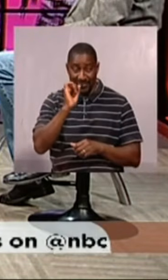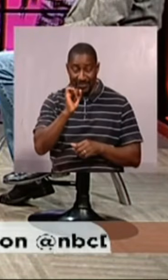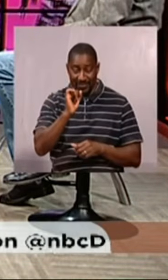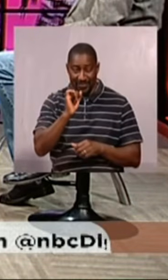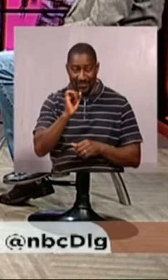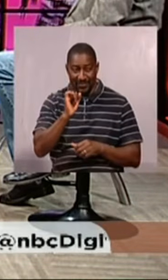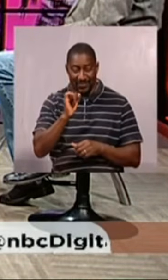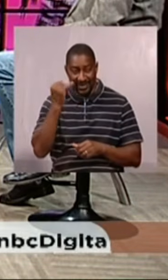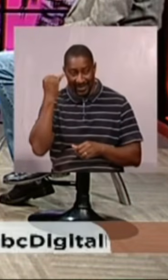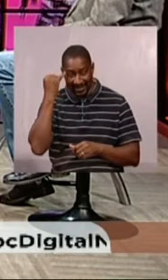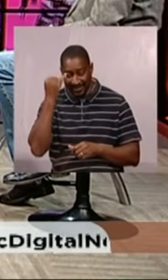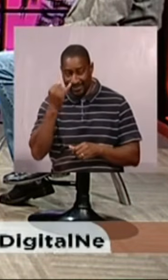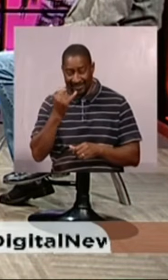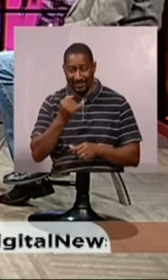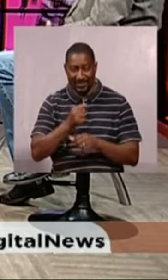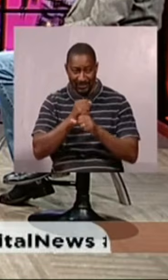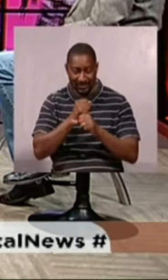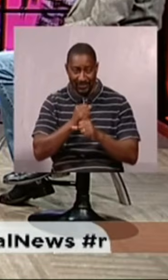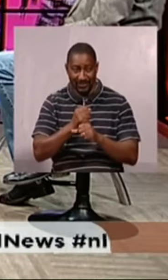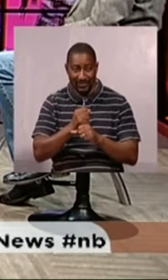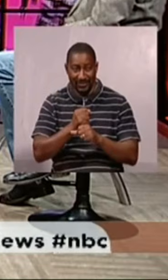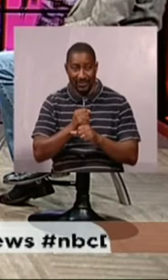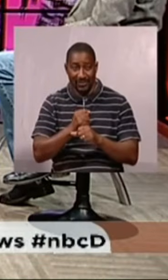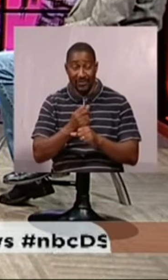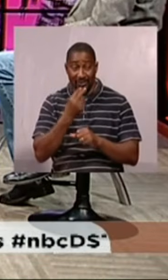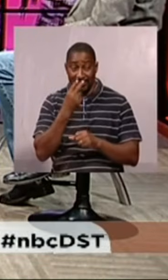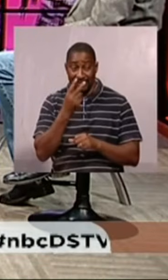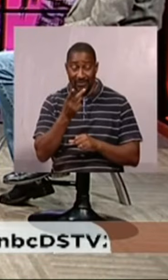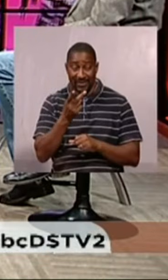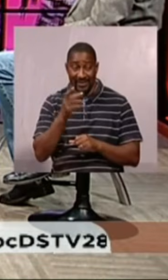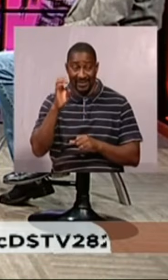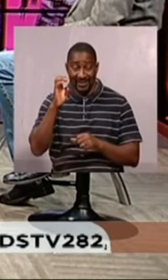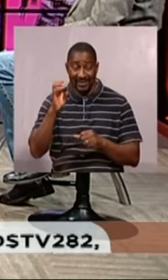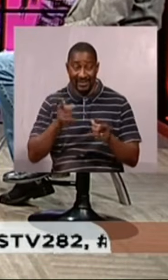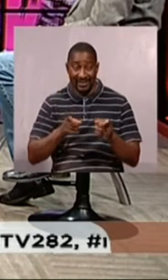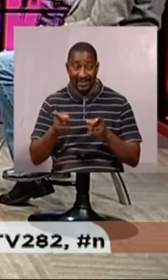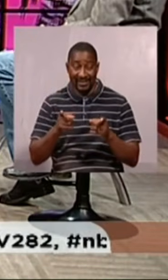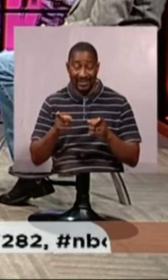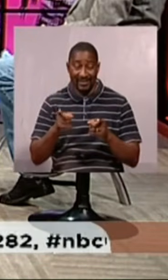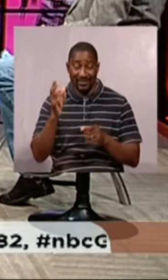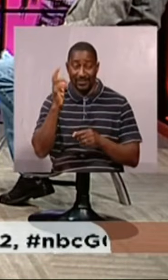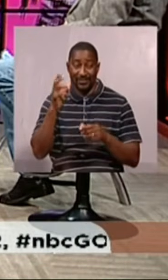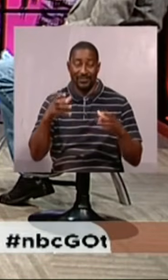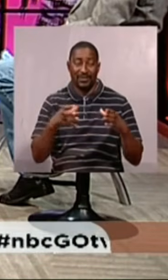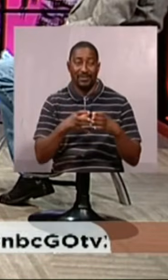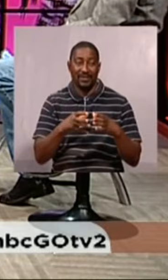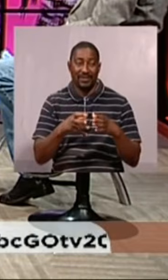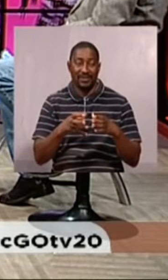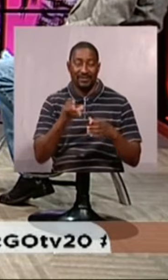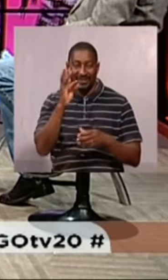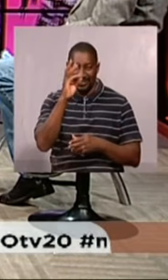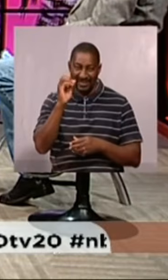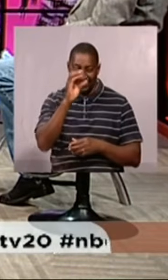strongest as well. When you look at surveys, let's say CEOs of companies, they have over 45% influence on a purchase power of